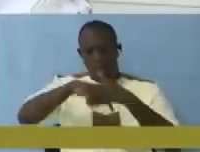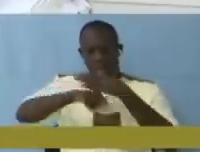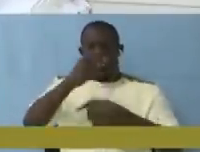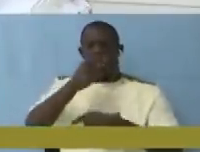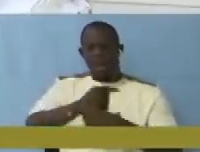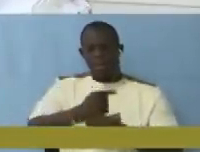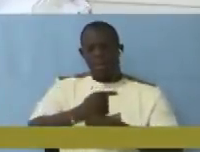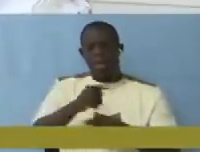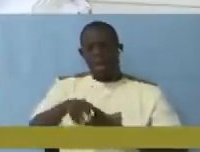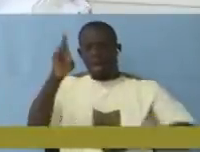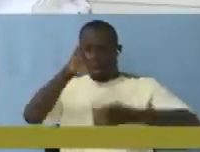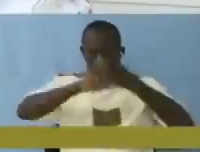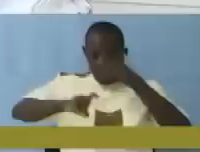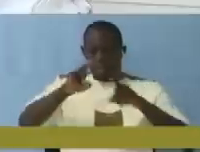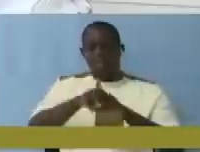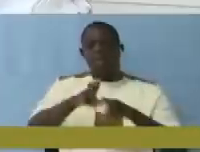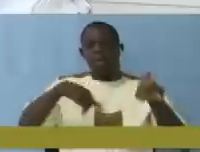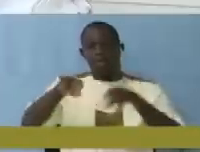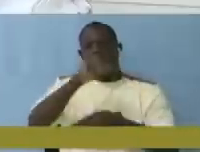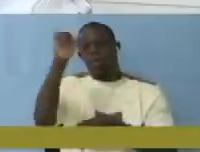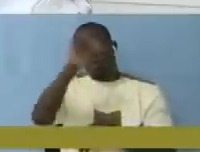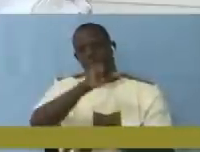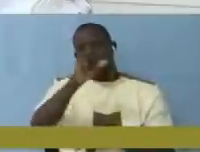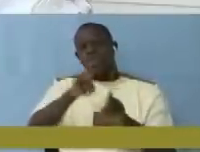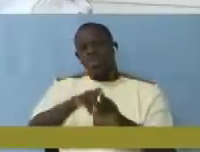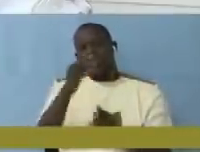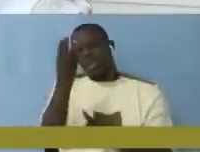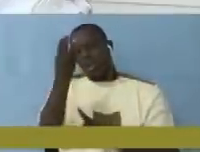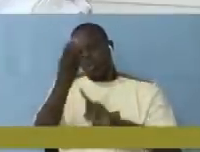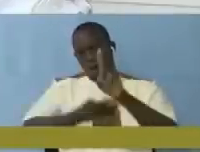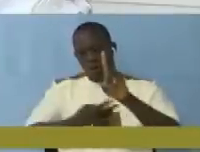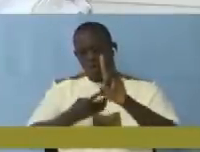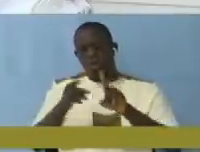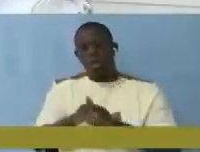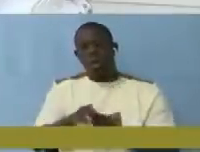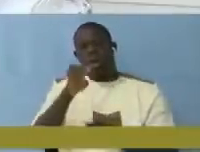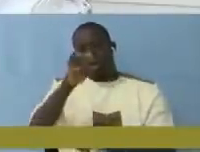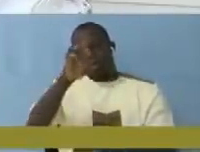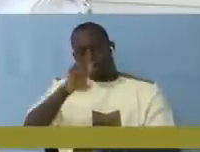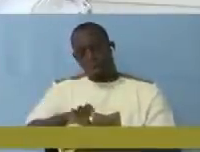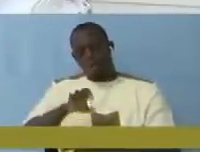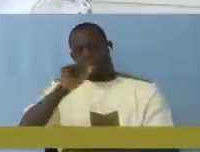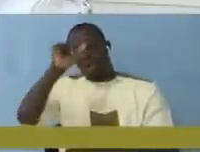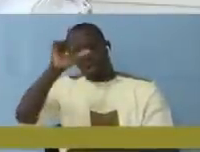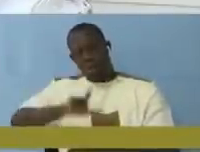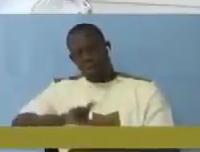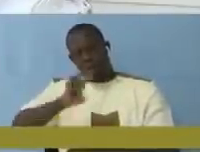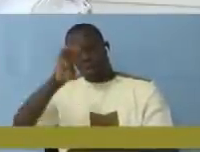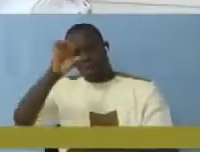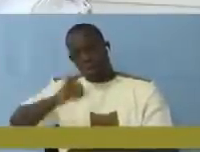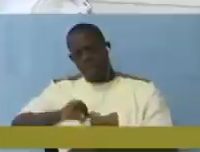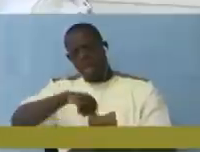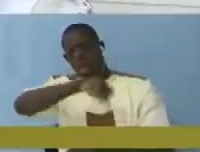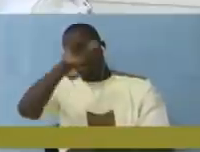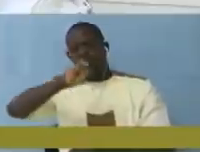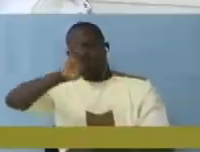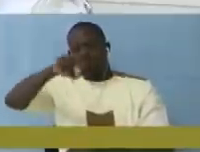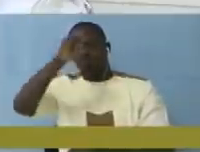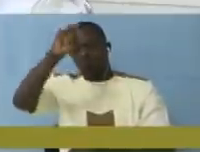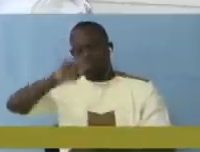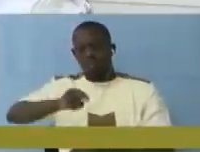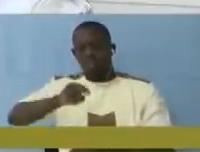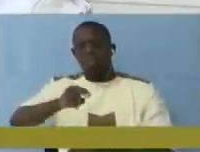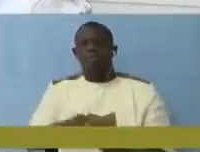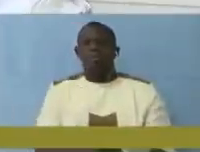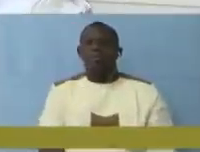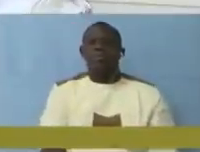February, March. 3 months. Your name Musalata March, April, May, and June. March, April, May, and June. So during